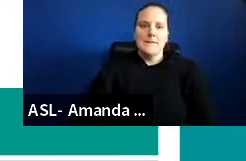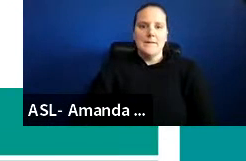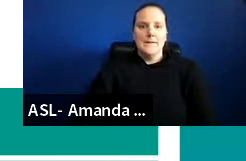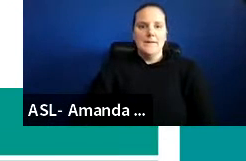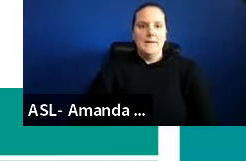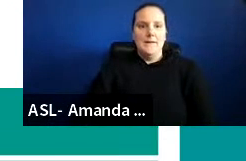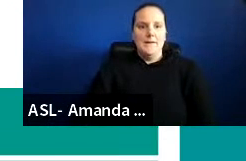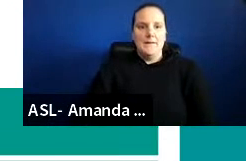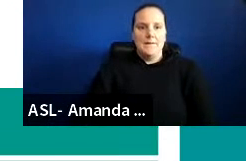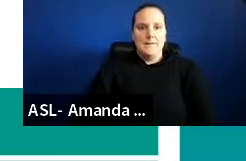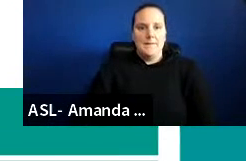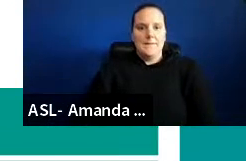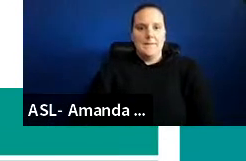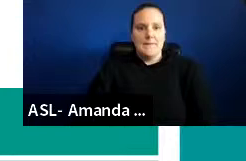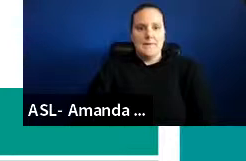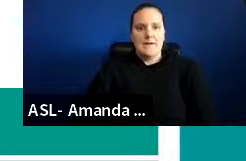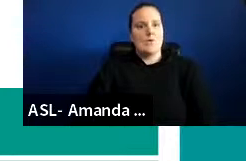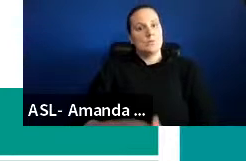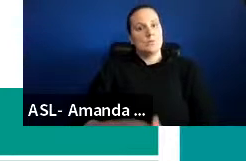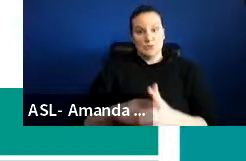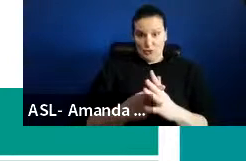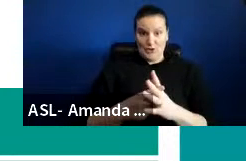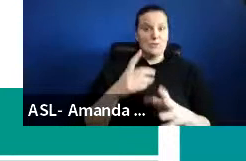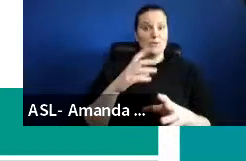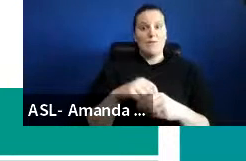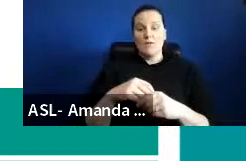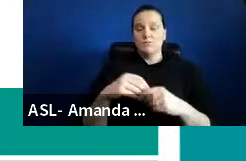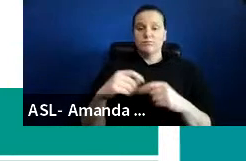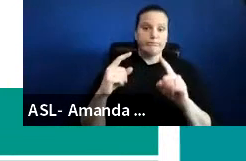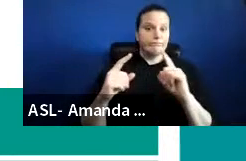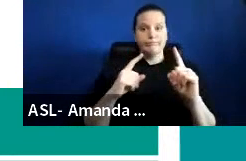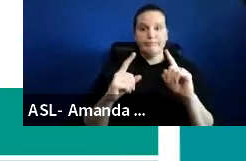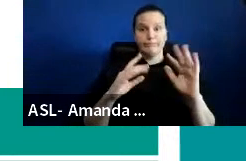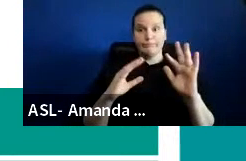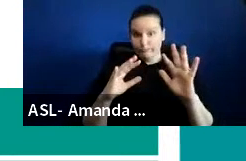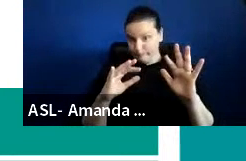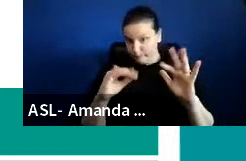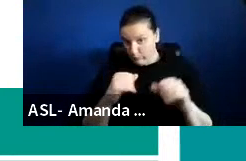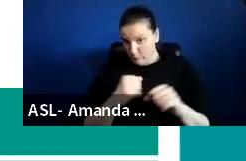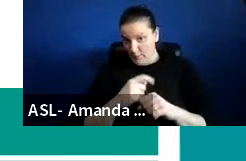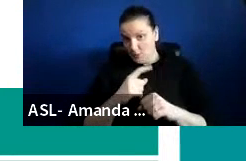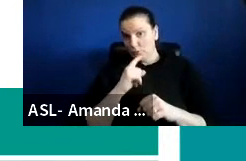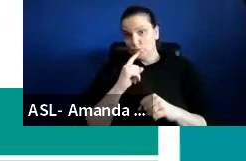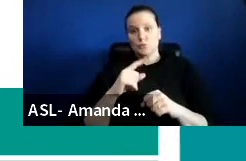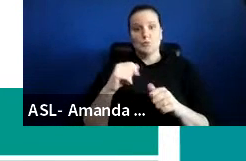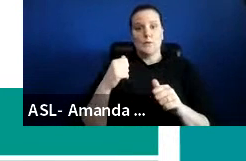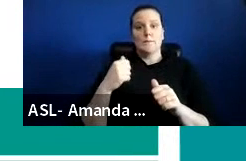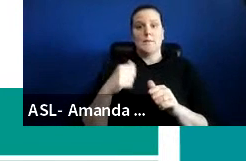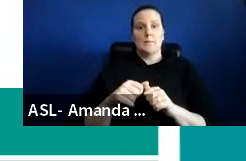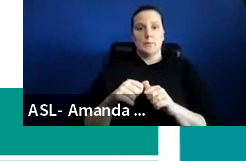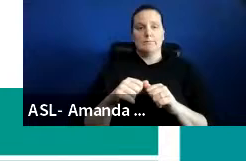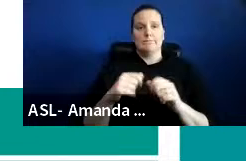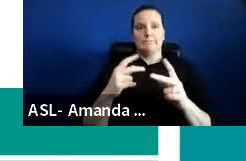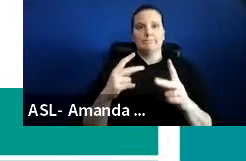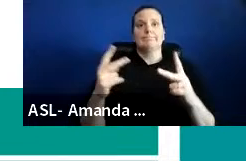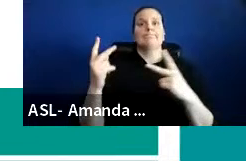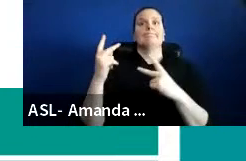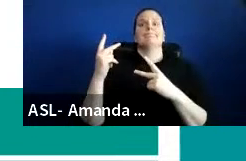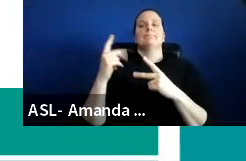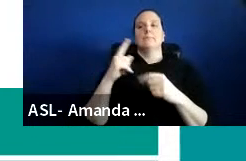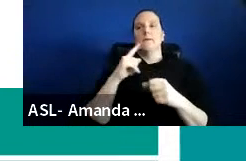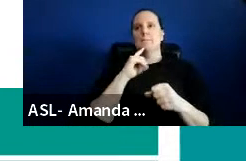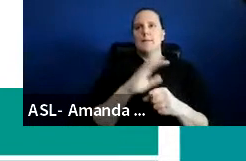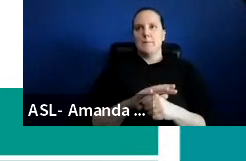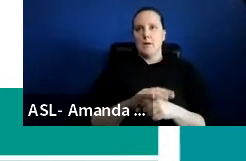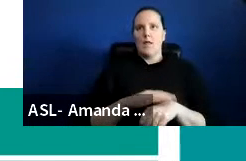as we get started and we engage in a dialogue, we always want to make sure that we're remembering and keeping in mind our commitments to